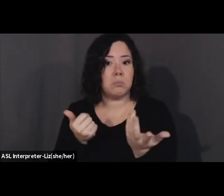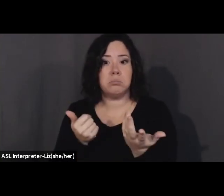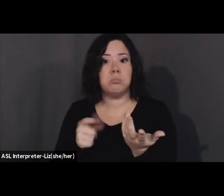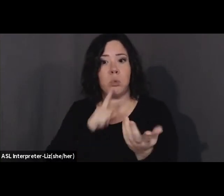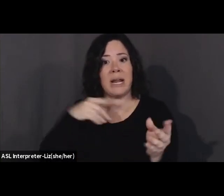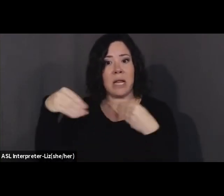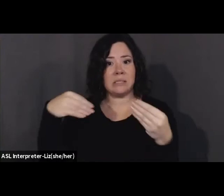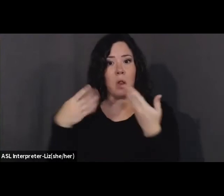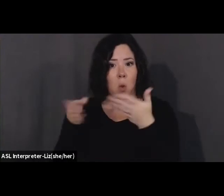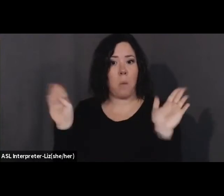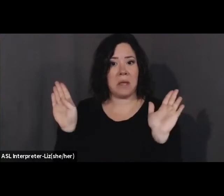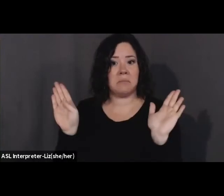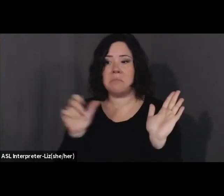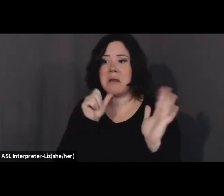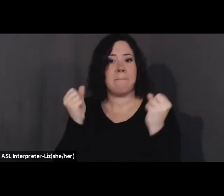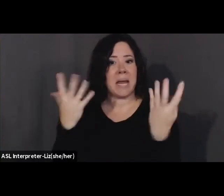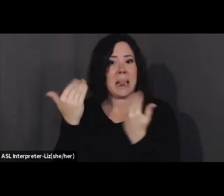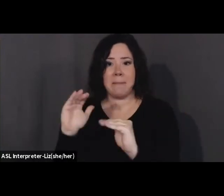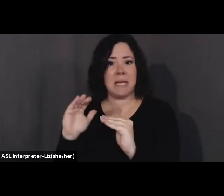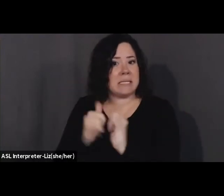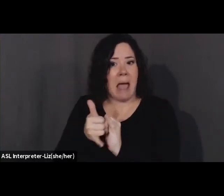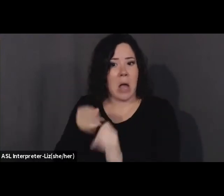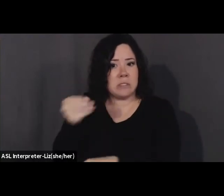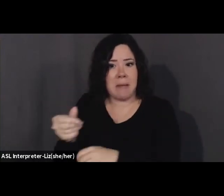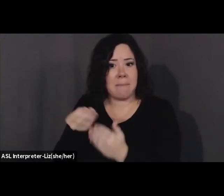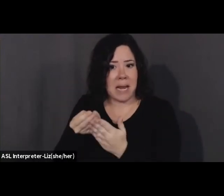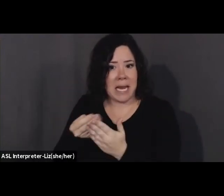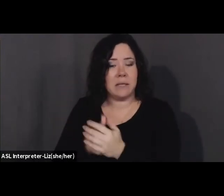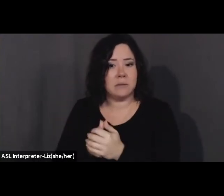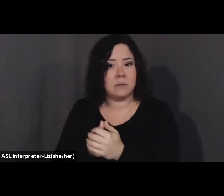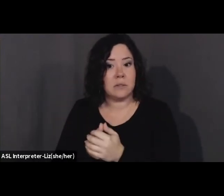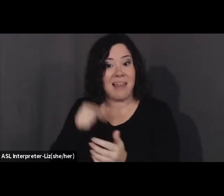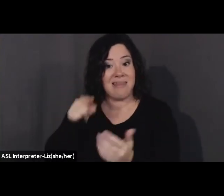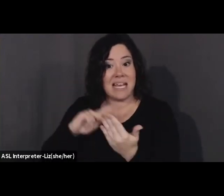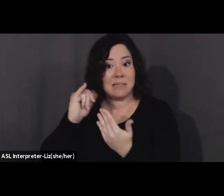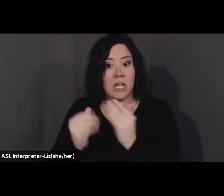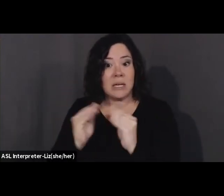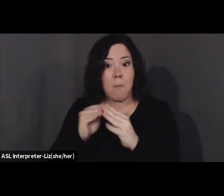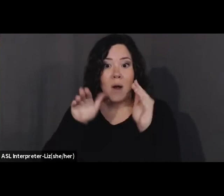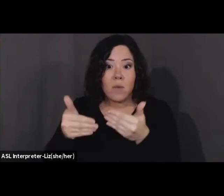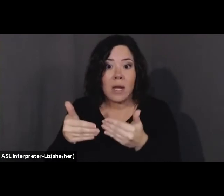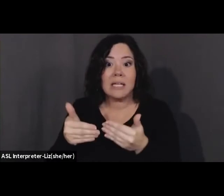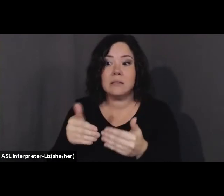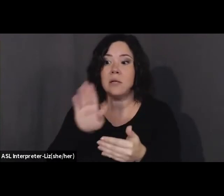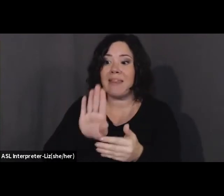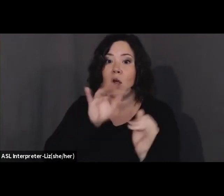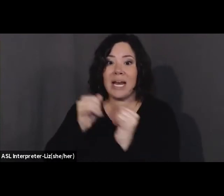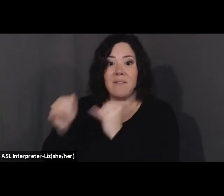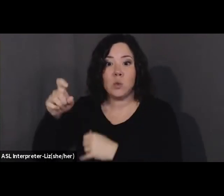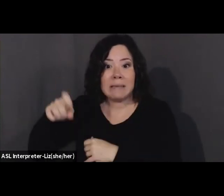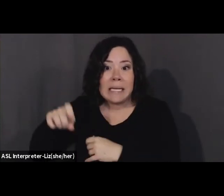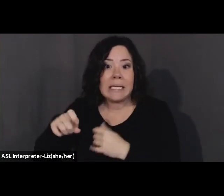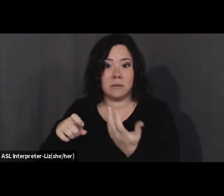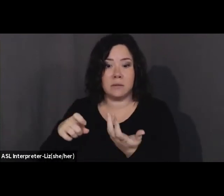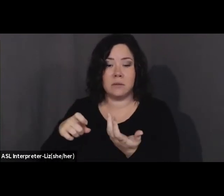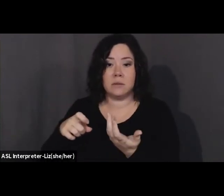on how that money can be spent. Really, this project is about listening to individuals about what their needs are in their home and working to